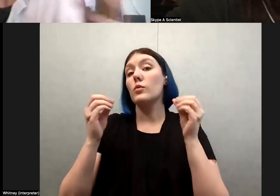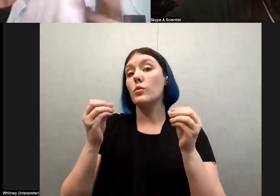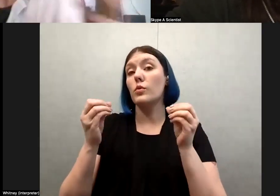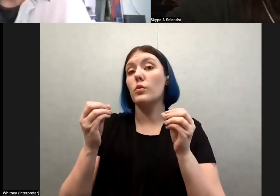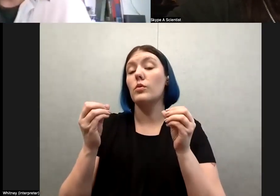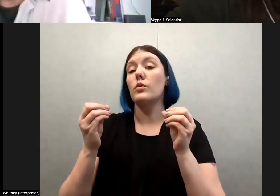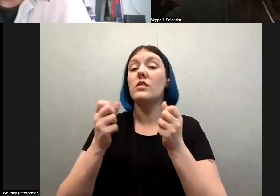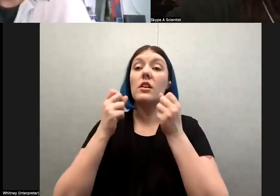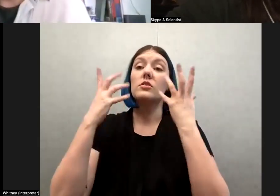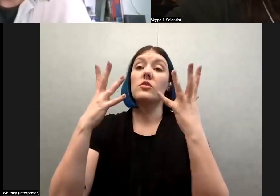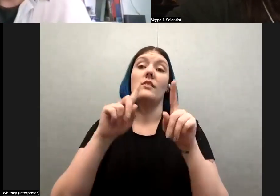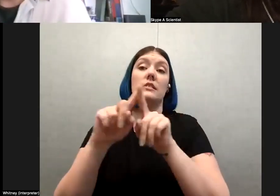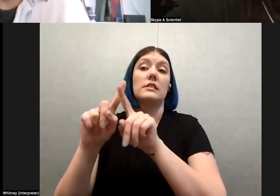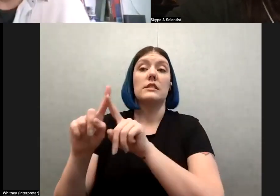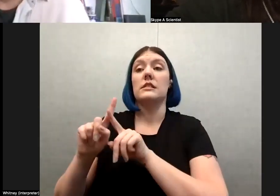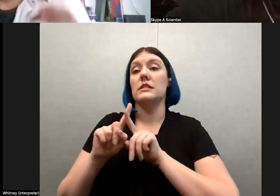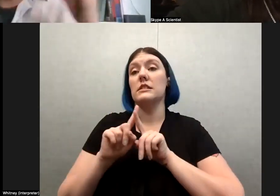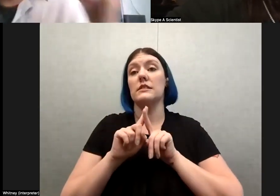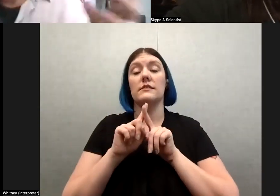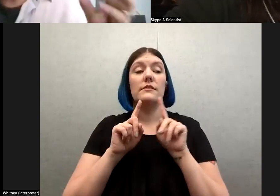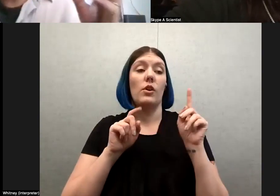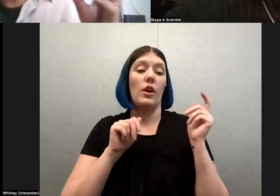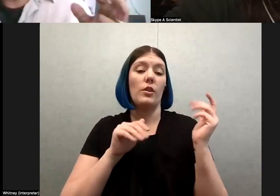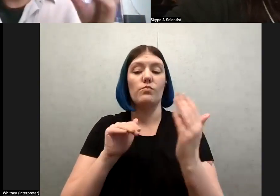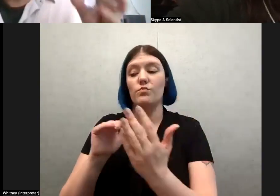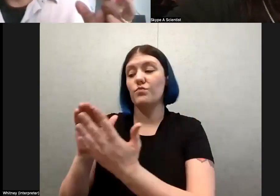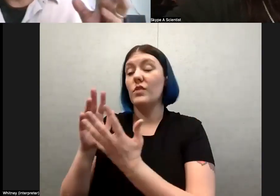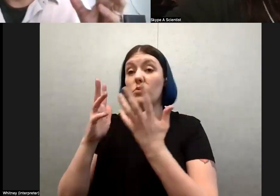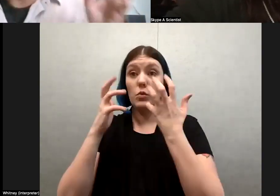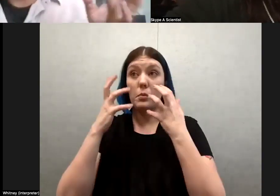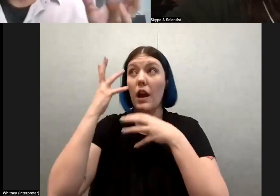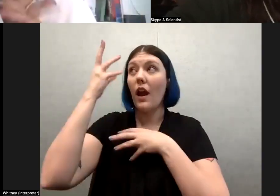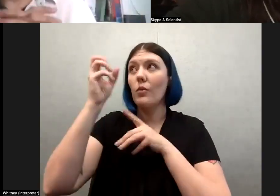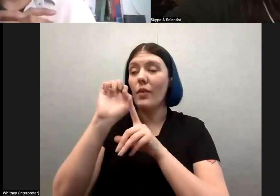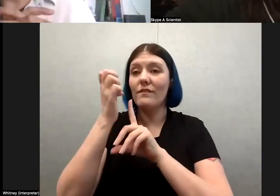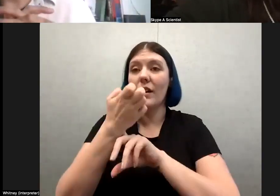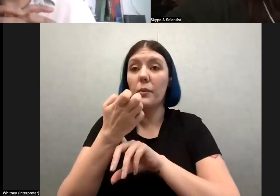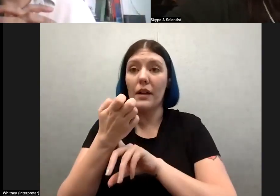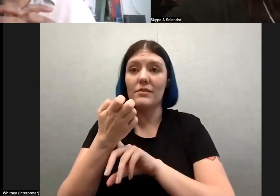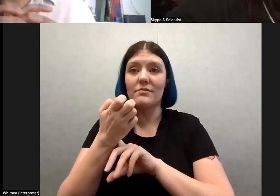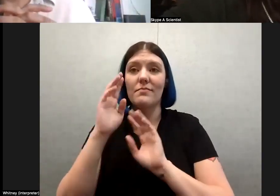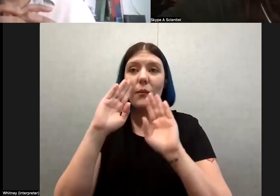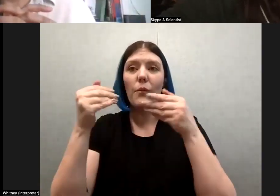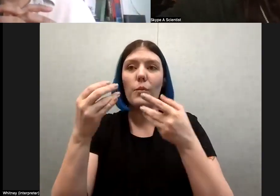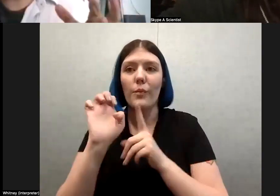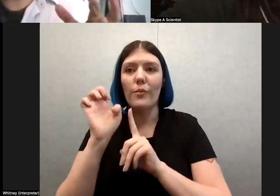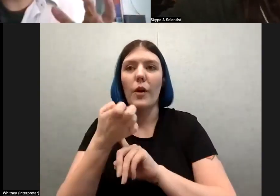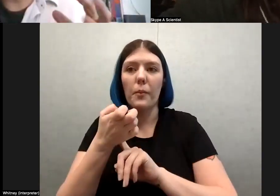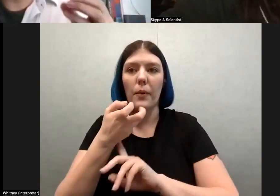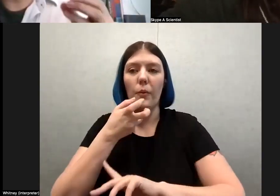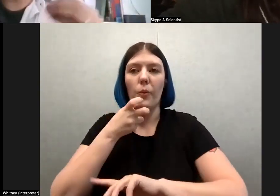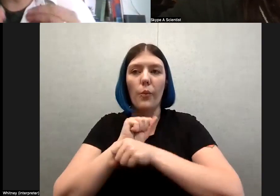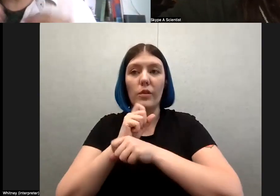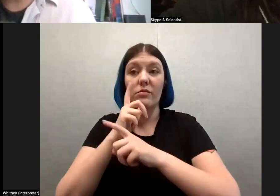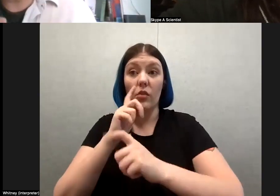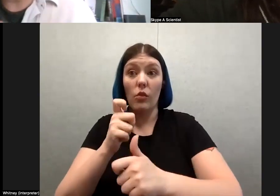of different ways that you can get, if you want to work in the environmental sector, if you want to, if you're interested in that, there